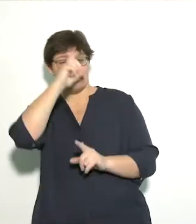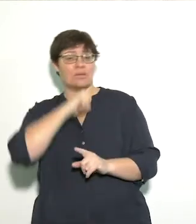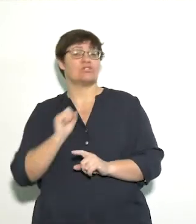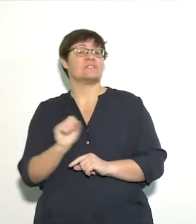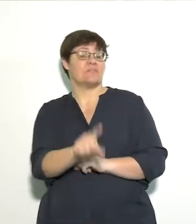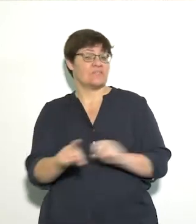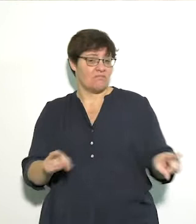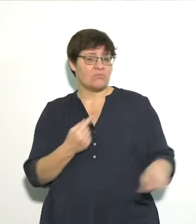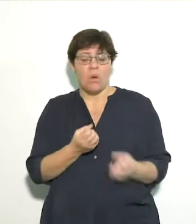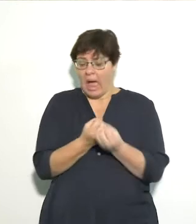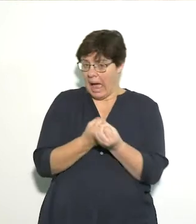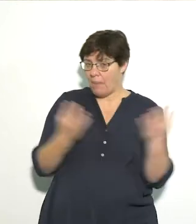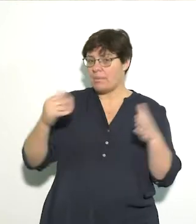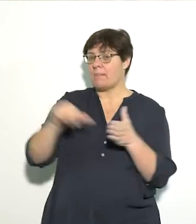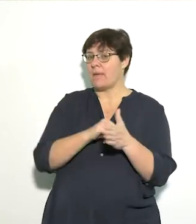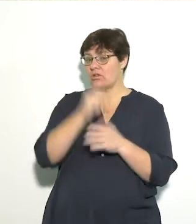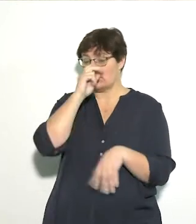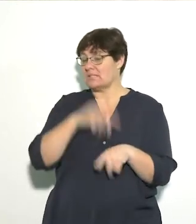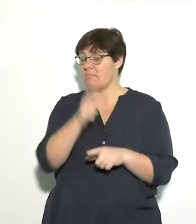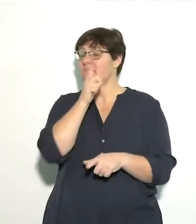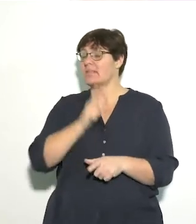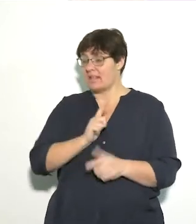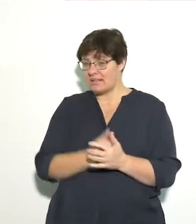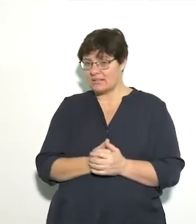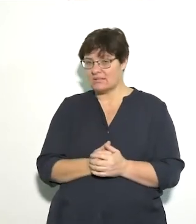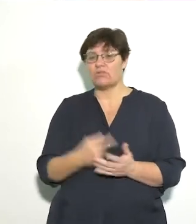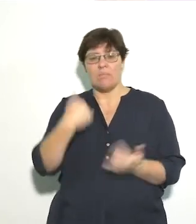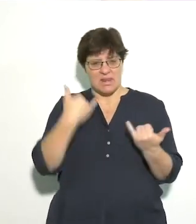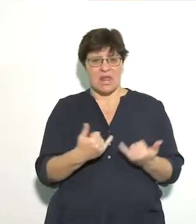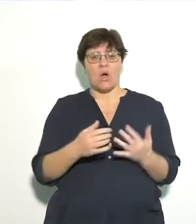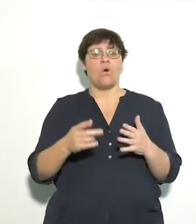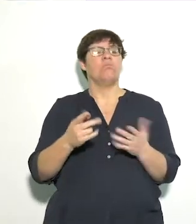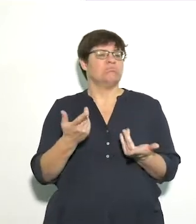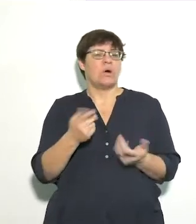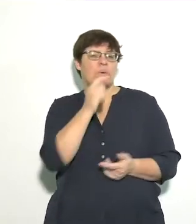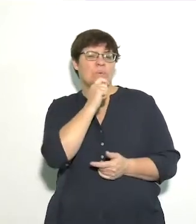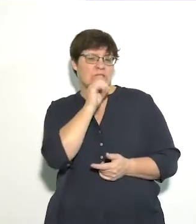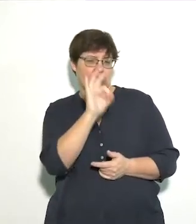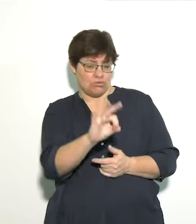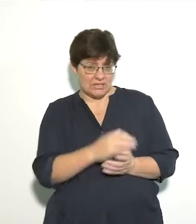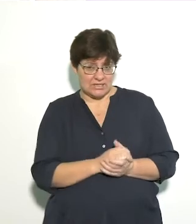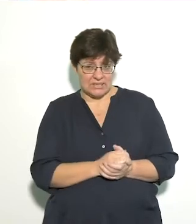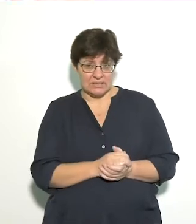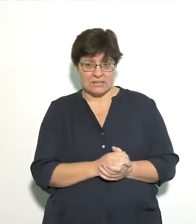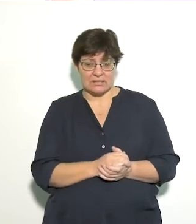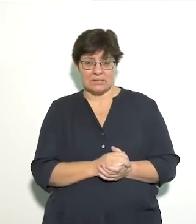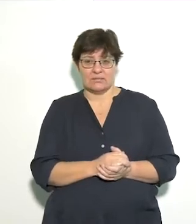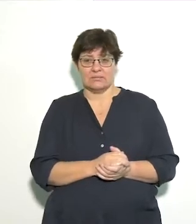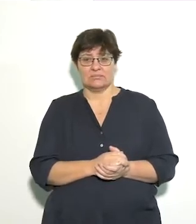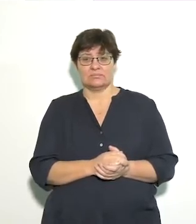book. They're going to tell you exactly how many pages they're going to need. For this one, I'm just going to choose 3. There you go. So count out your 3